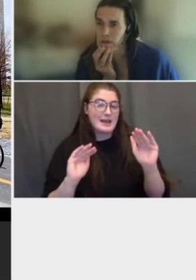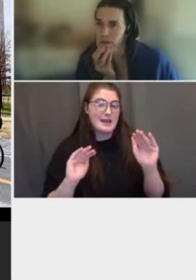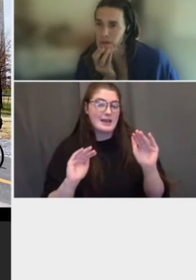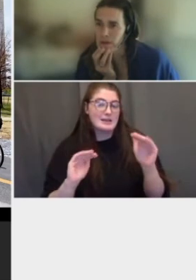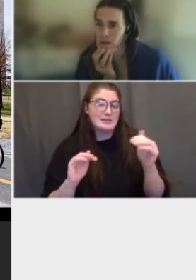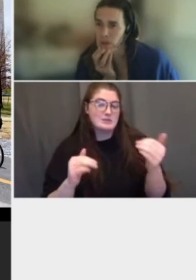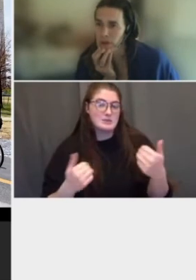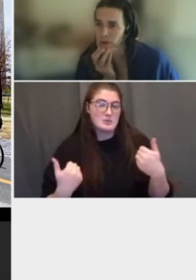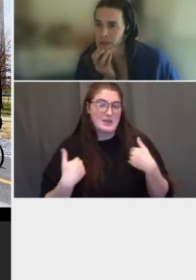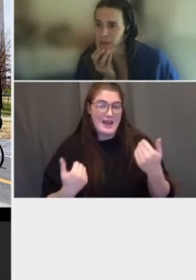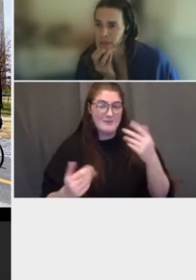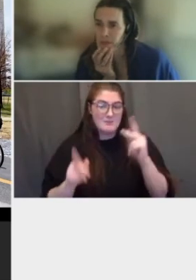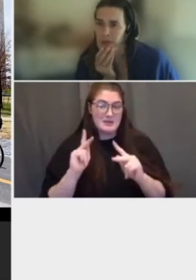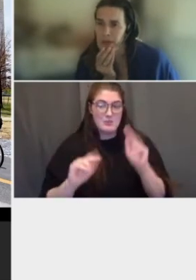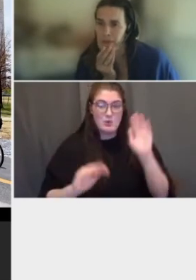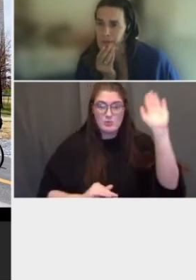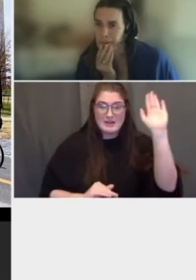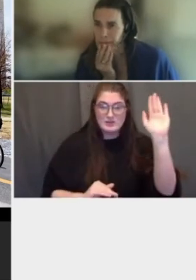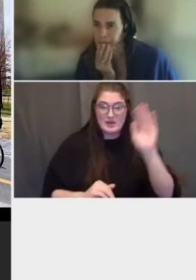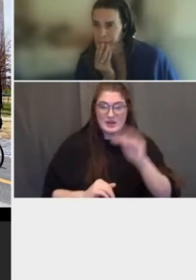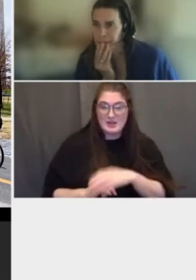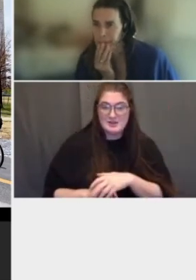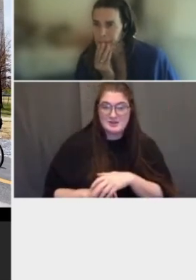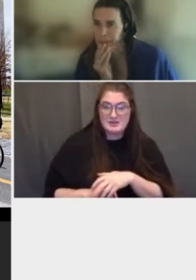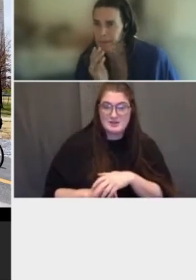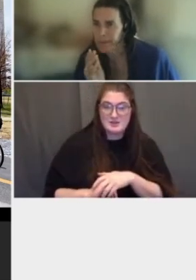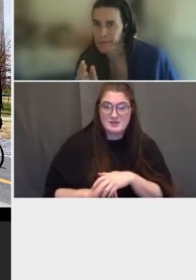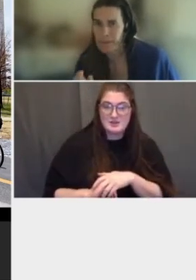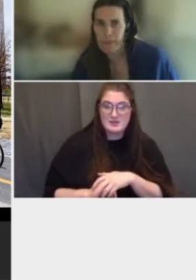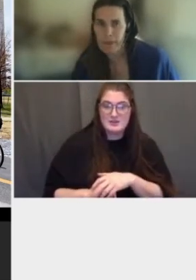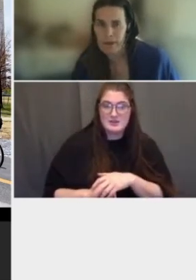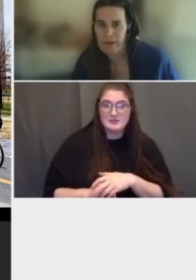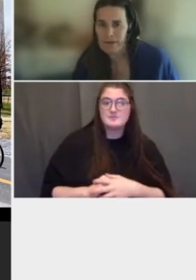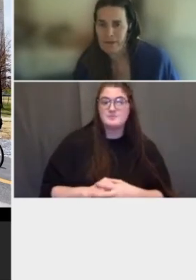there are quite a few hands up right now. Mm.